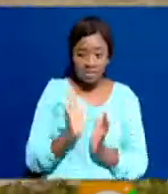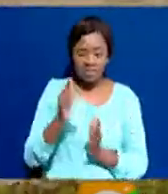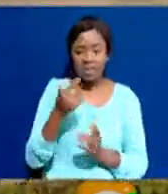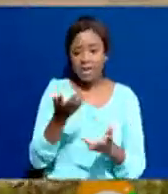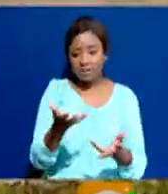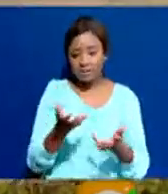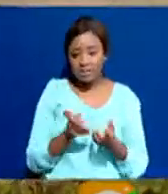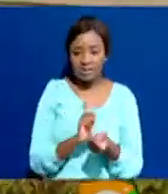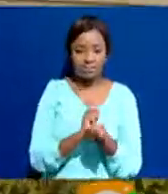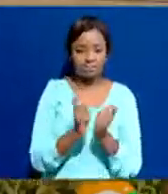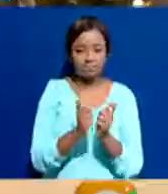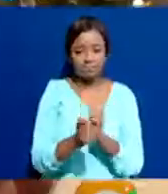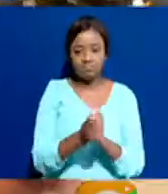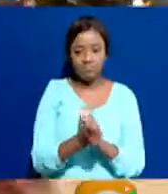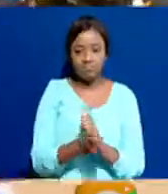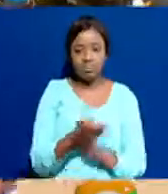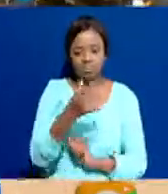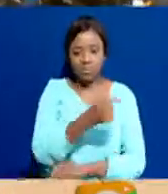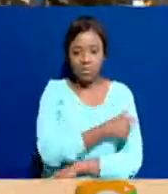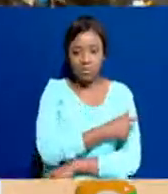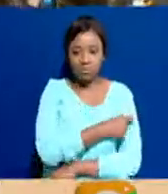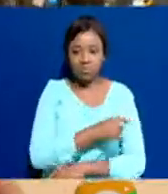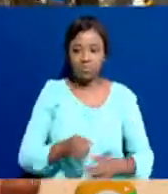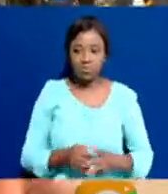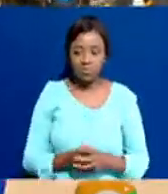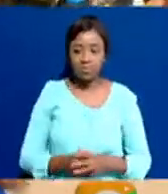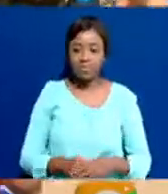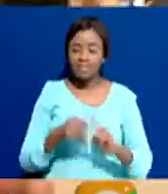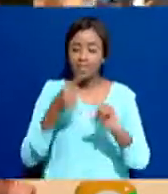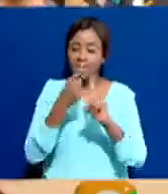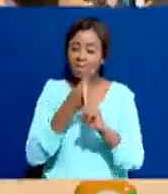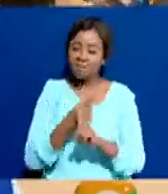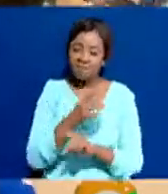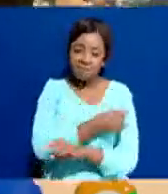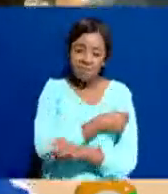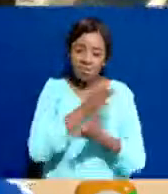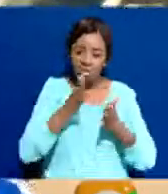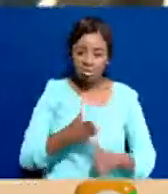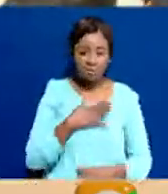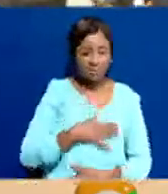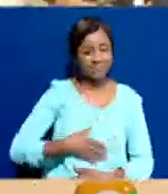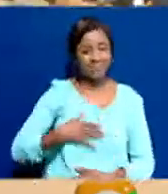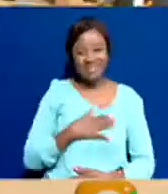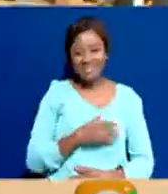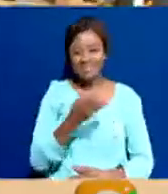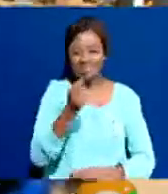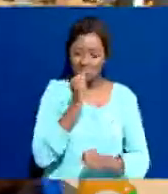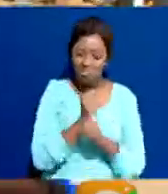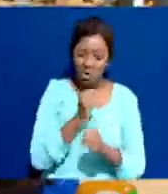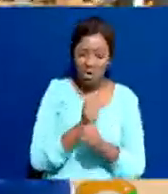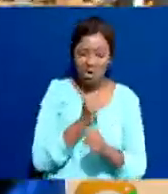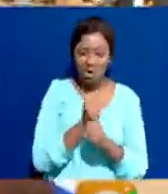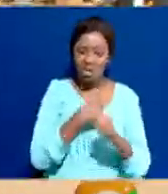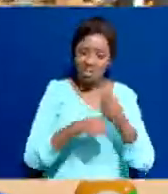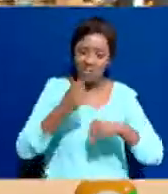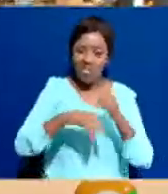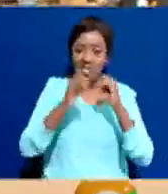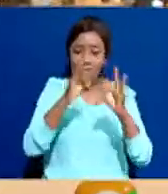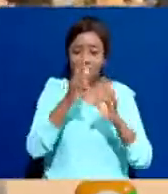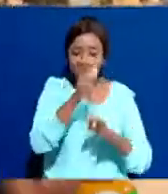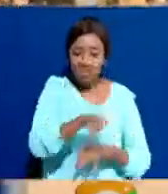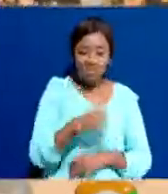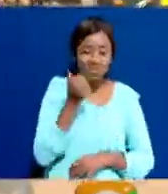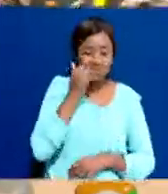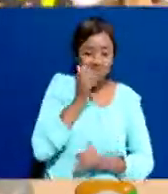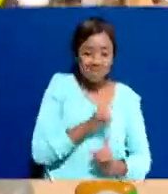for reforms at the hospital. Daktari wachangamuke kidogo, wafanya kazi yao venye. Mimi kileta mgonjwa hospitali sifai